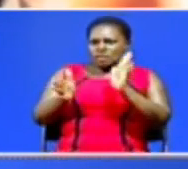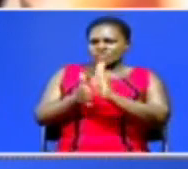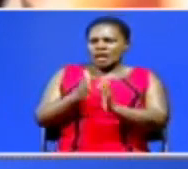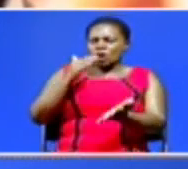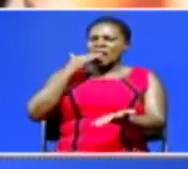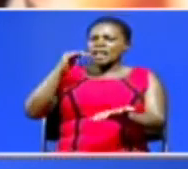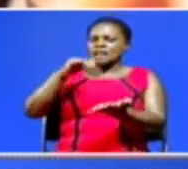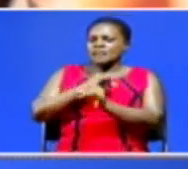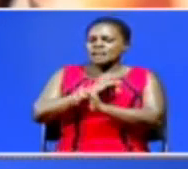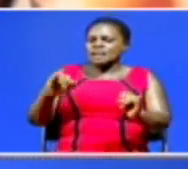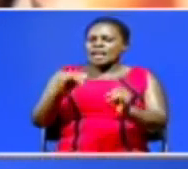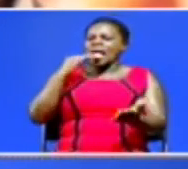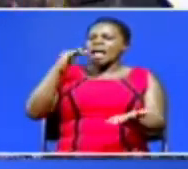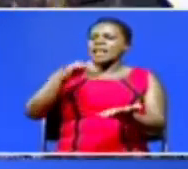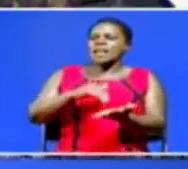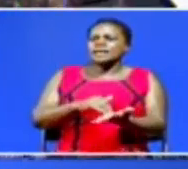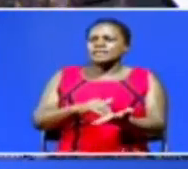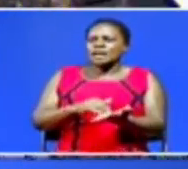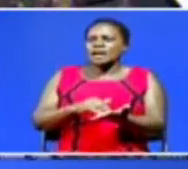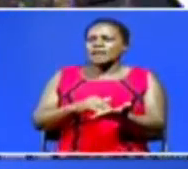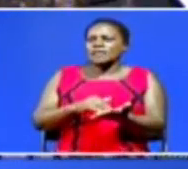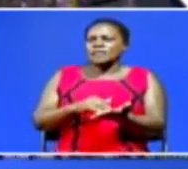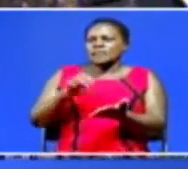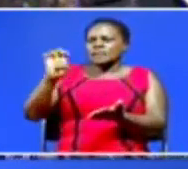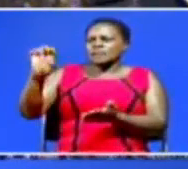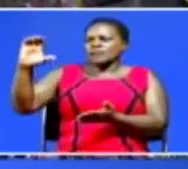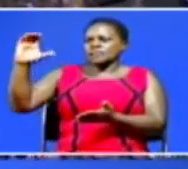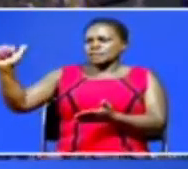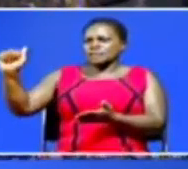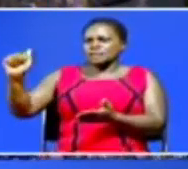letter from the Ethics and Anti-Corruption Commission. According to EACC's communication to Parliament,